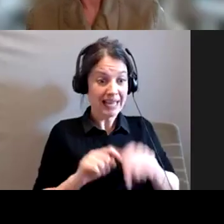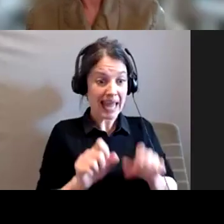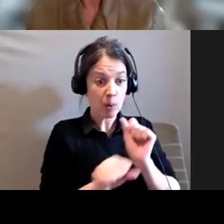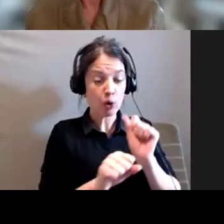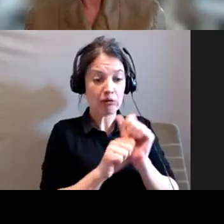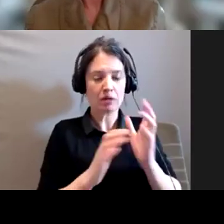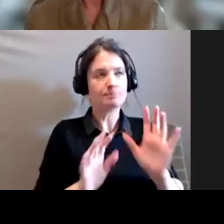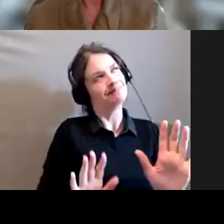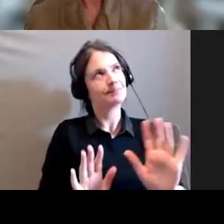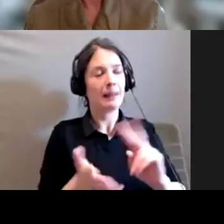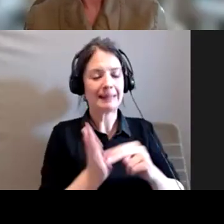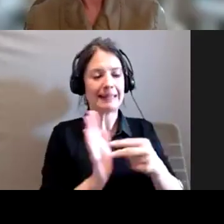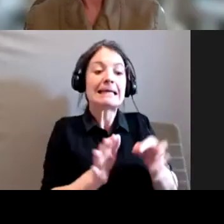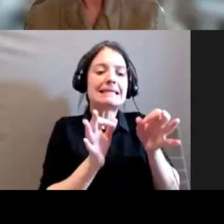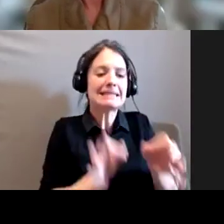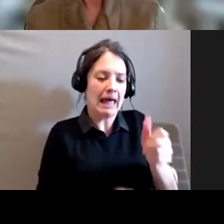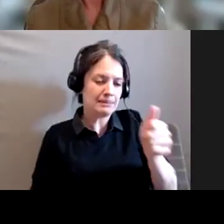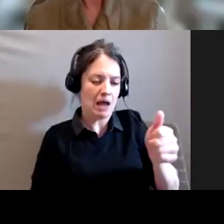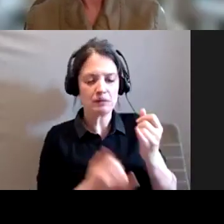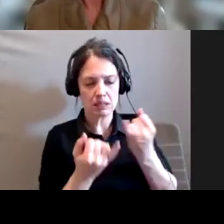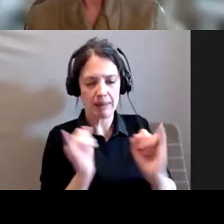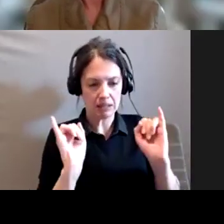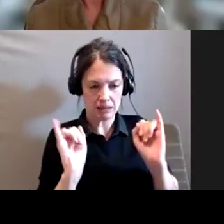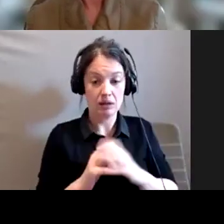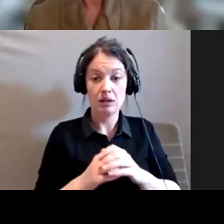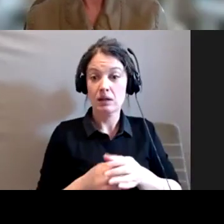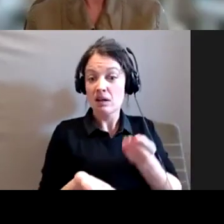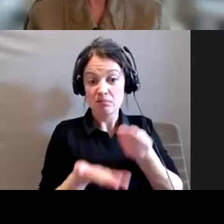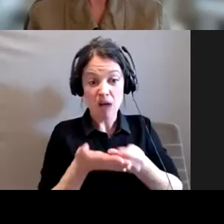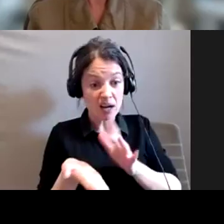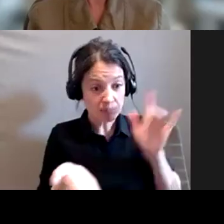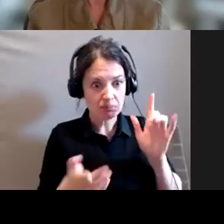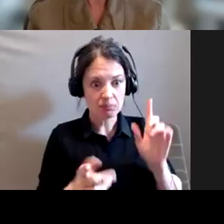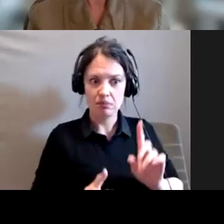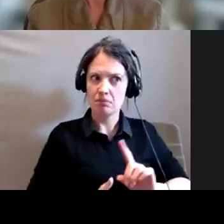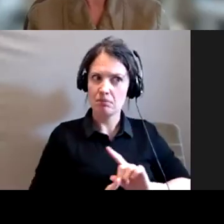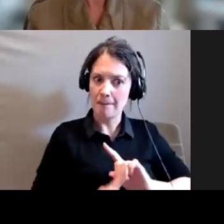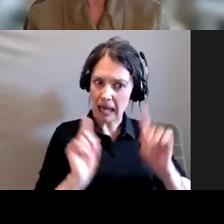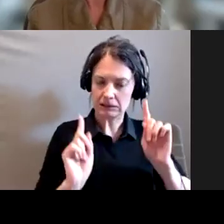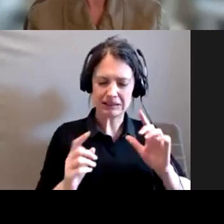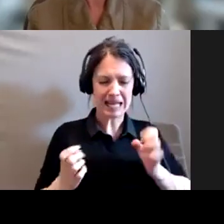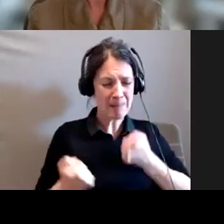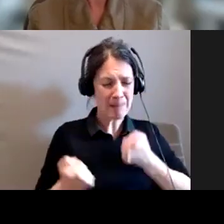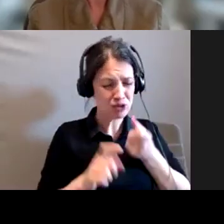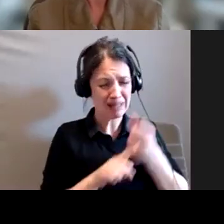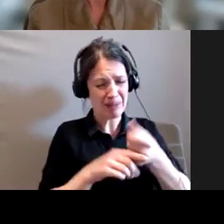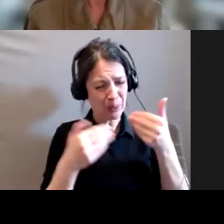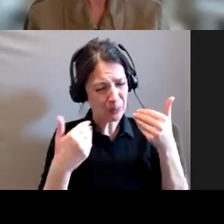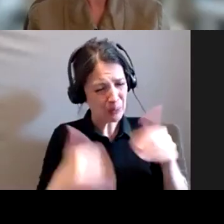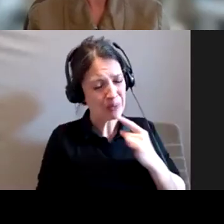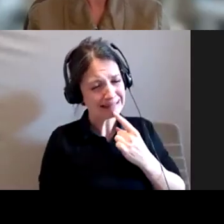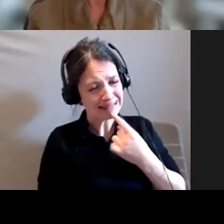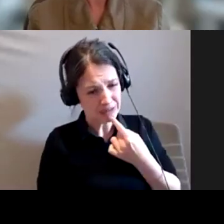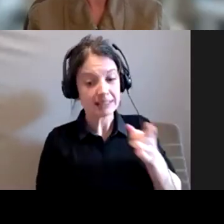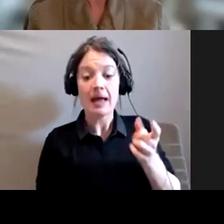independent decisions. Beyond the financial harm, the emotional impact is profound. Many older adults